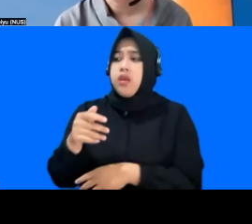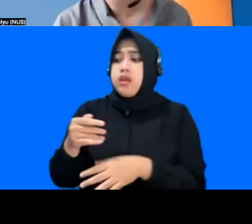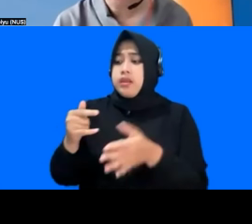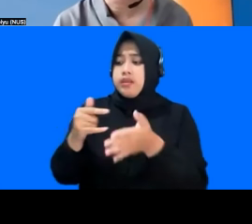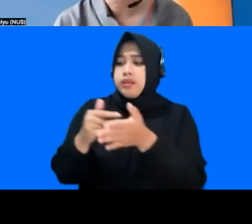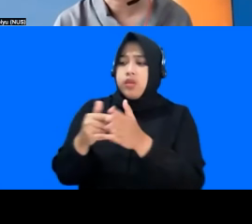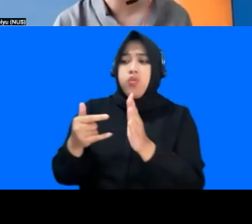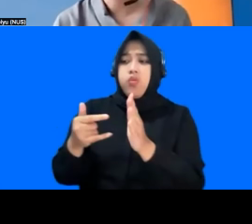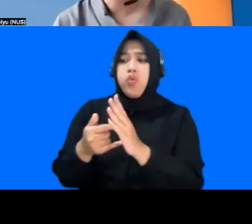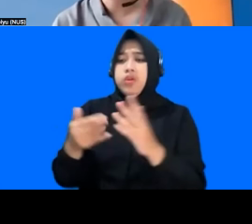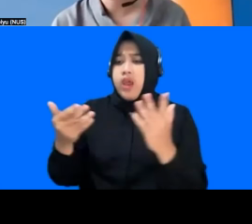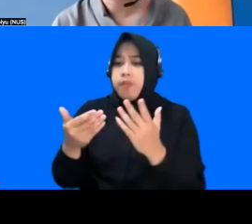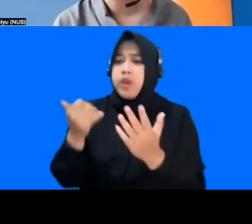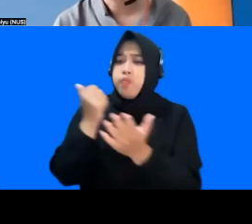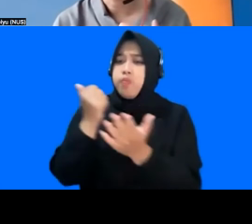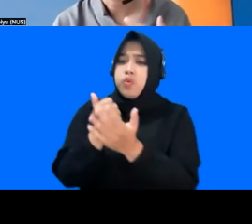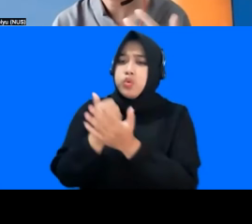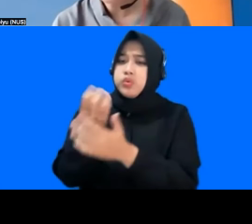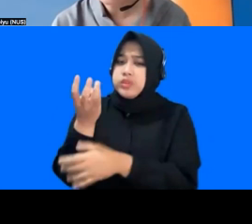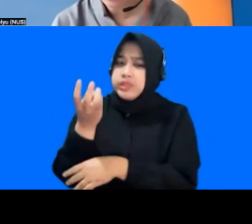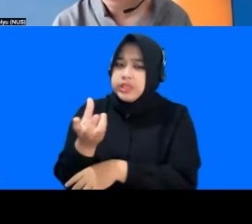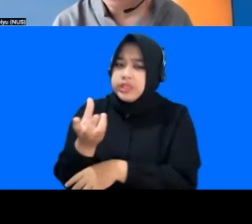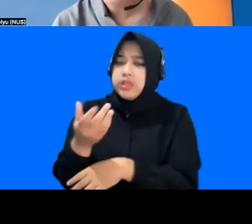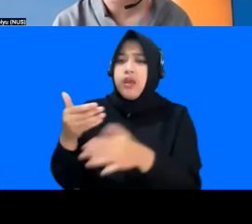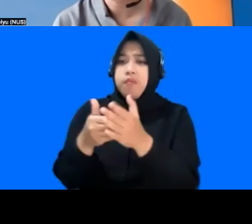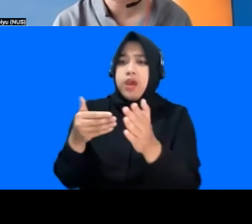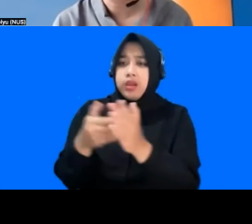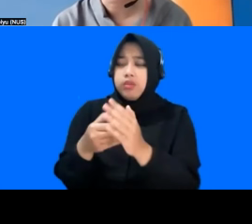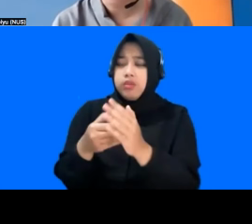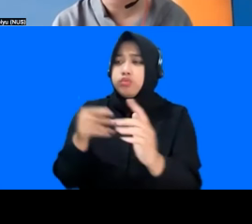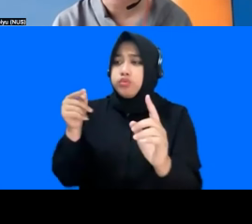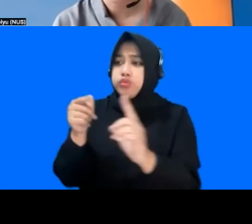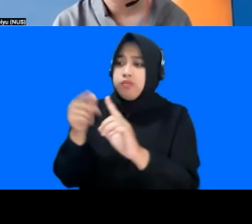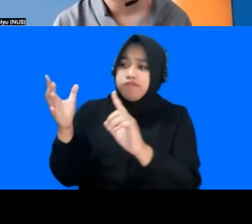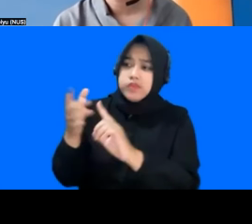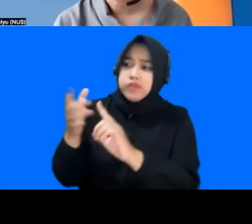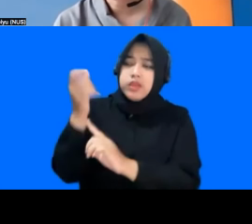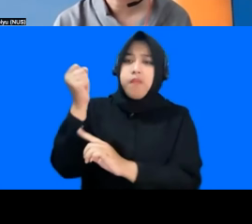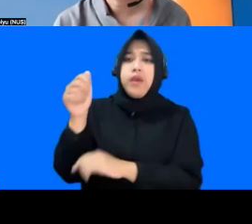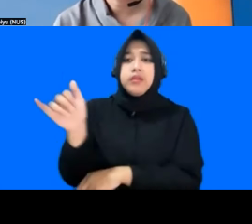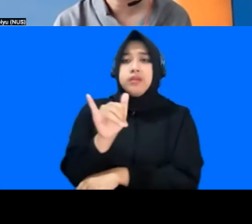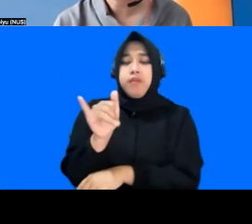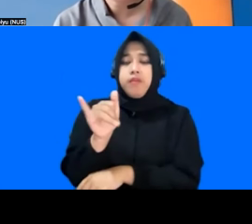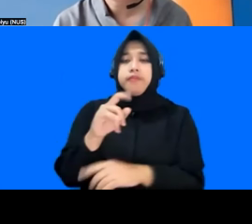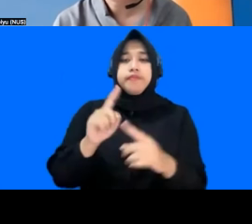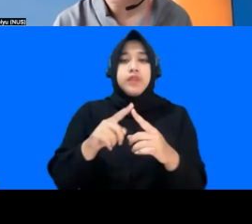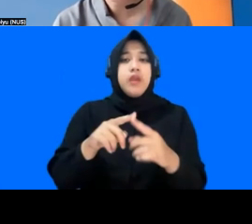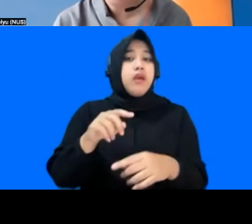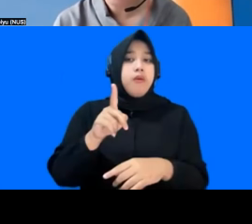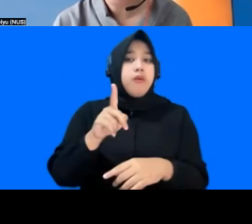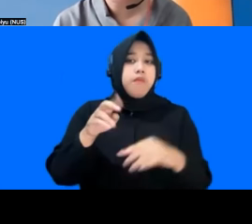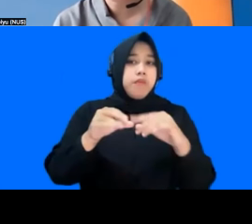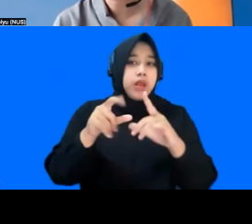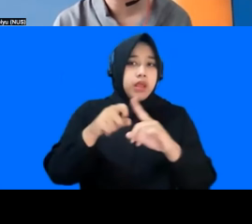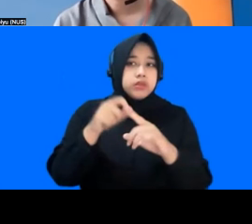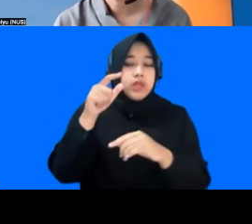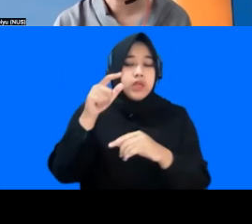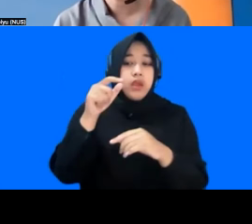same goal, right? Which is to trace contacts among COVID cases. Well, does this